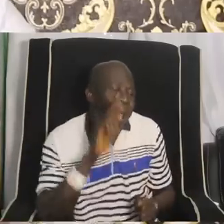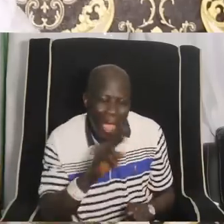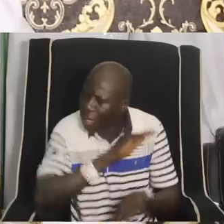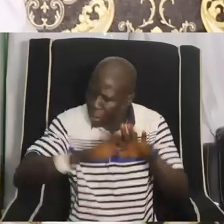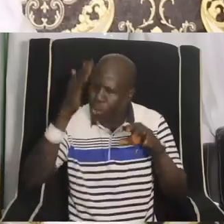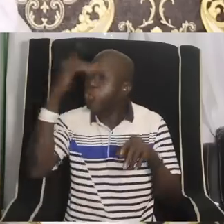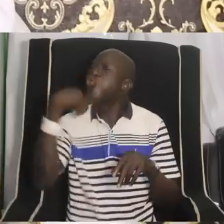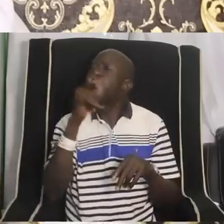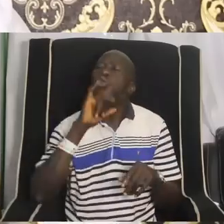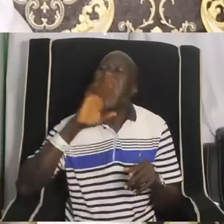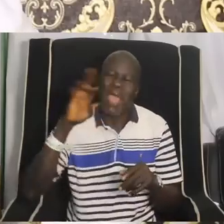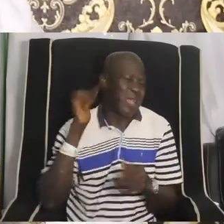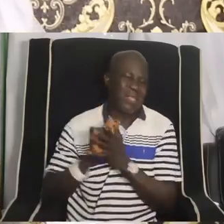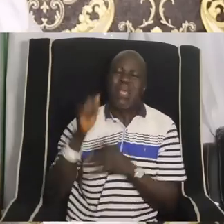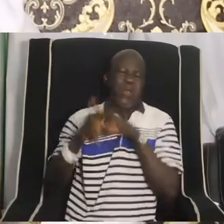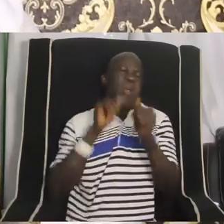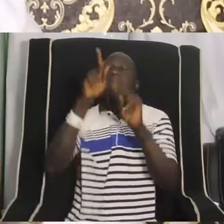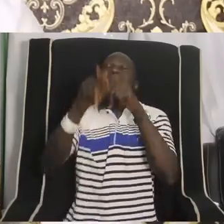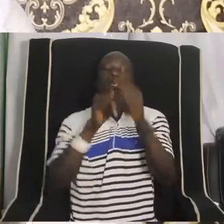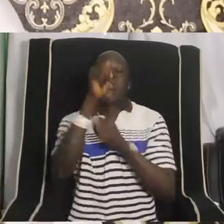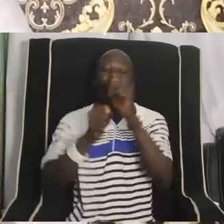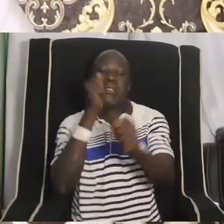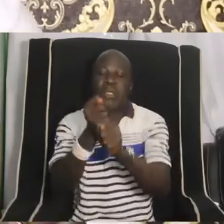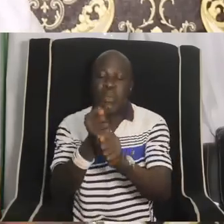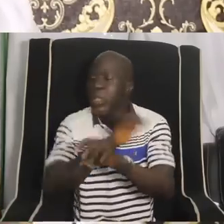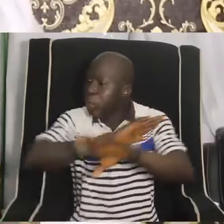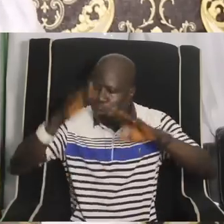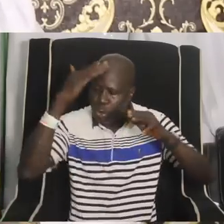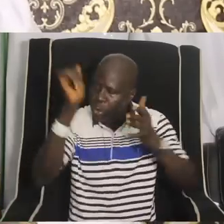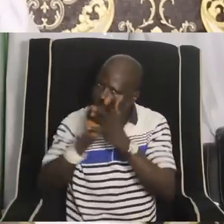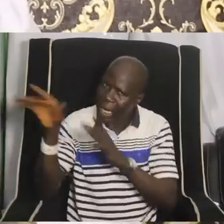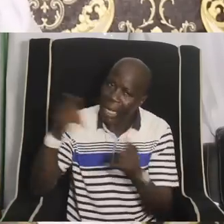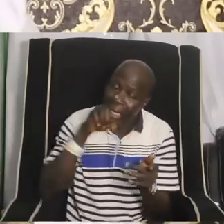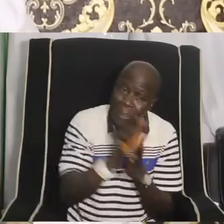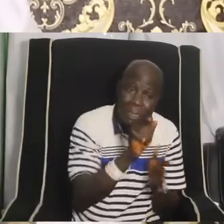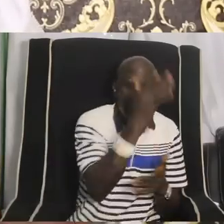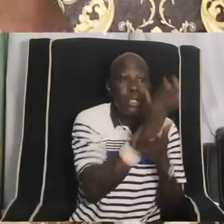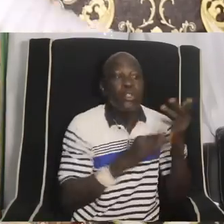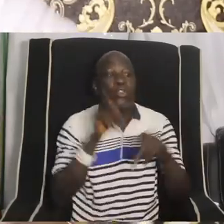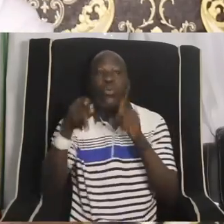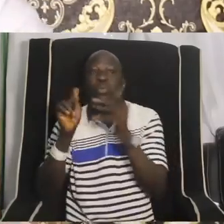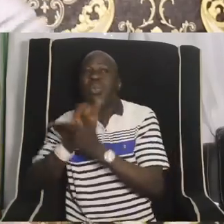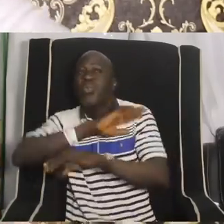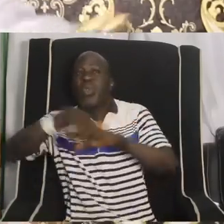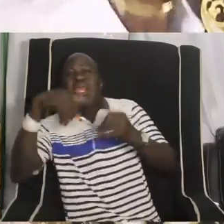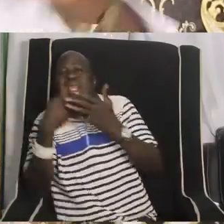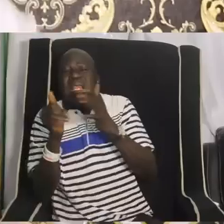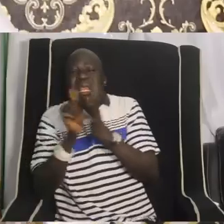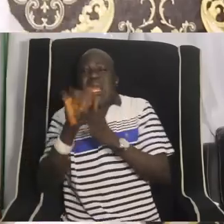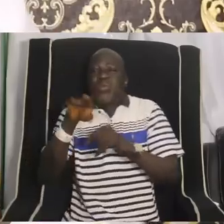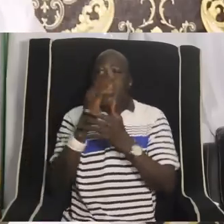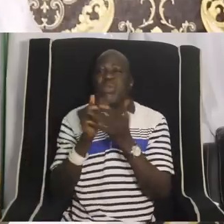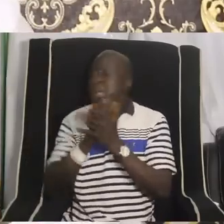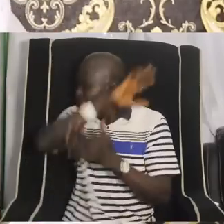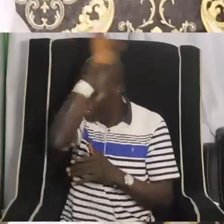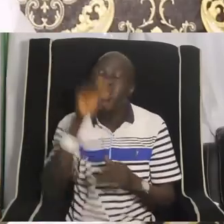de mo ru eniyan ti se. You don't know the type of person she is. Njo mo wi pe. Do you know that? Awon eniyan kan be ti ibi eniyan ki o ki se eyan. There